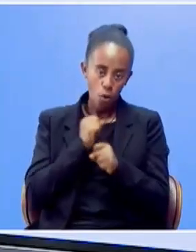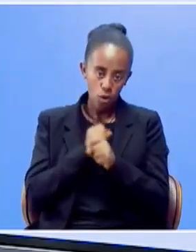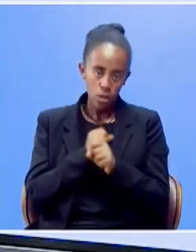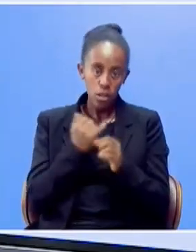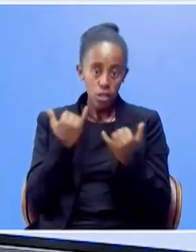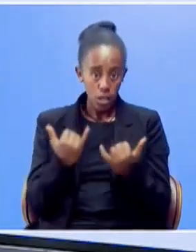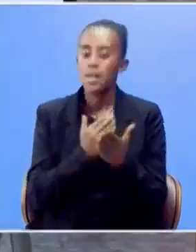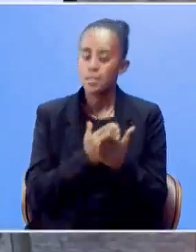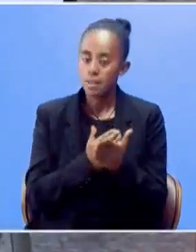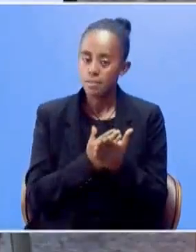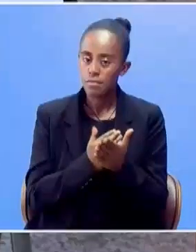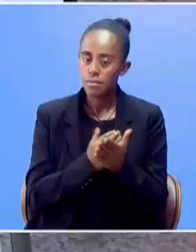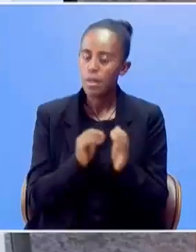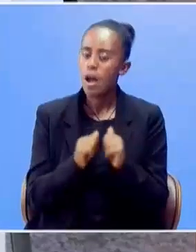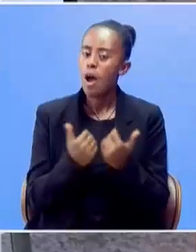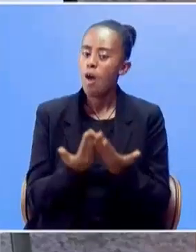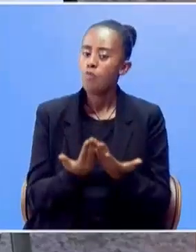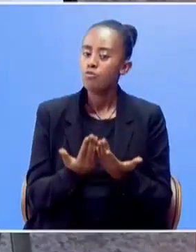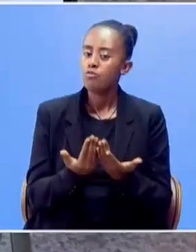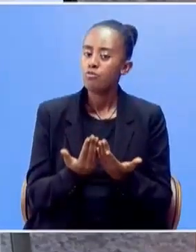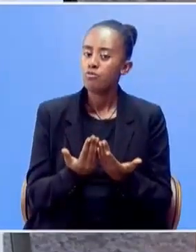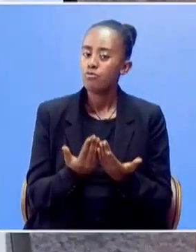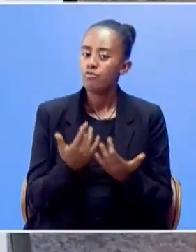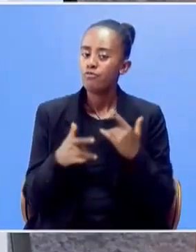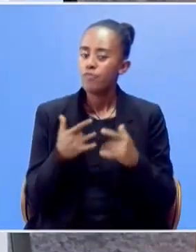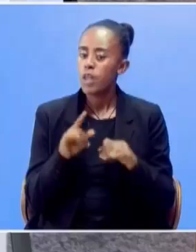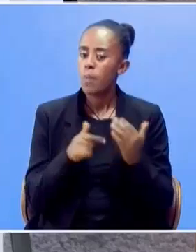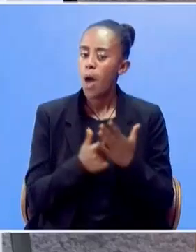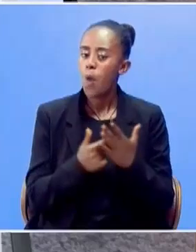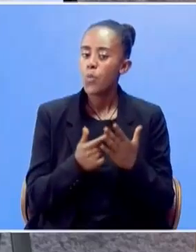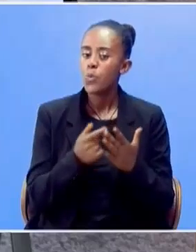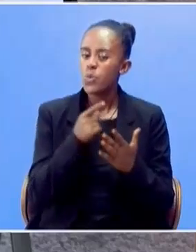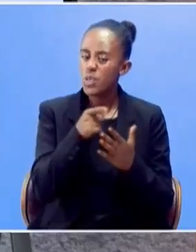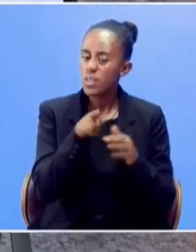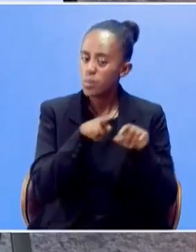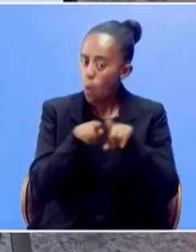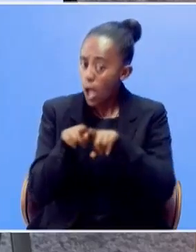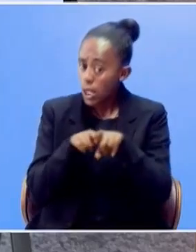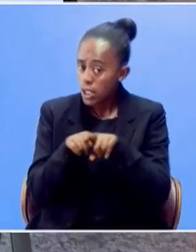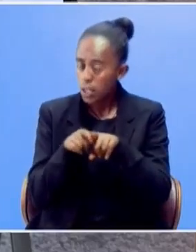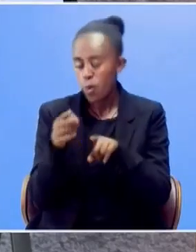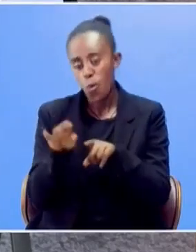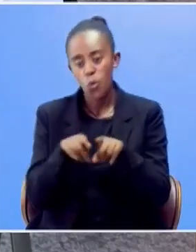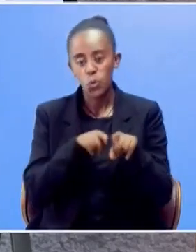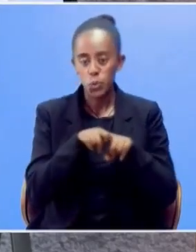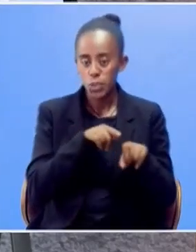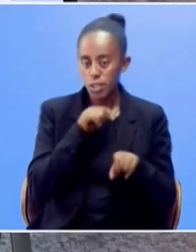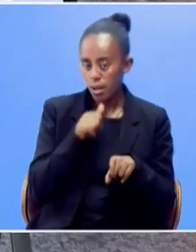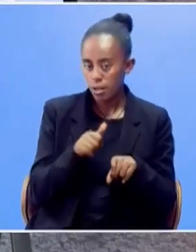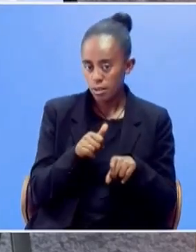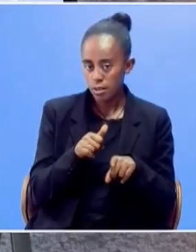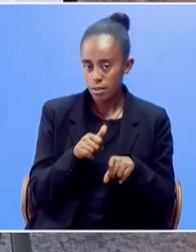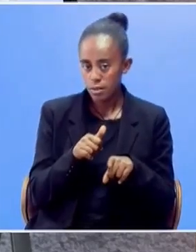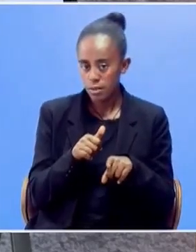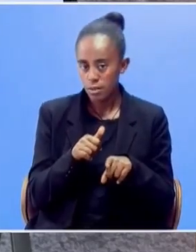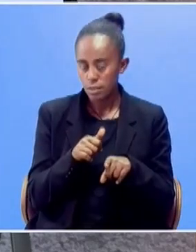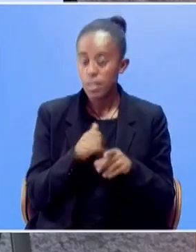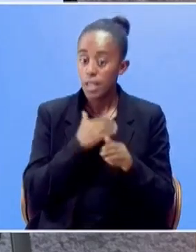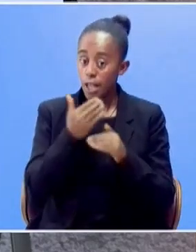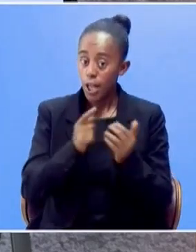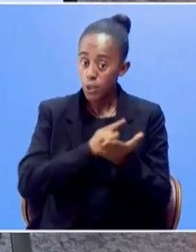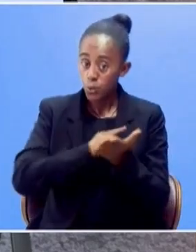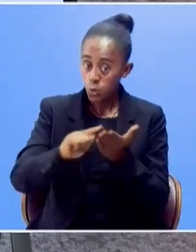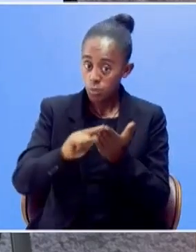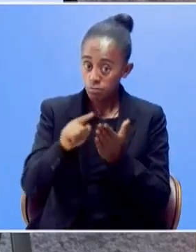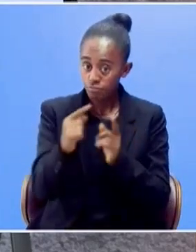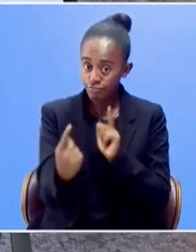Now look, how do you feel about this? Do you agree or disagree? Next week,